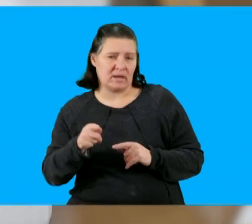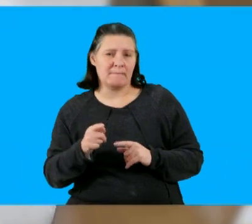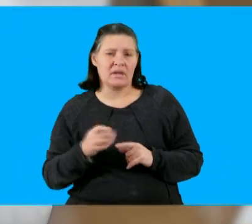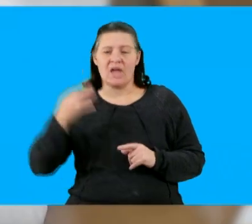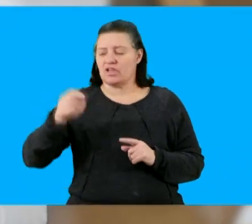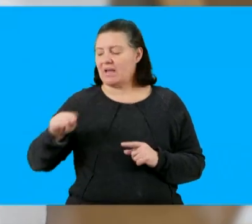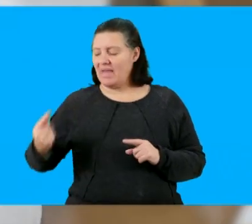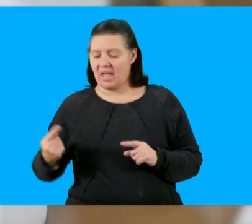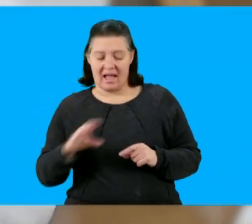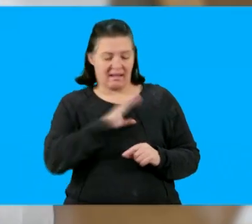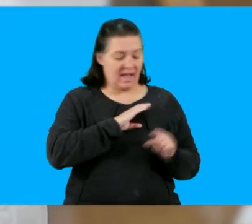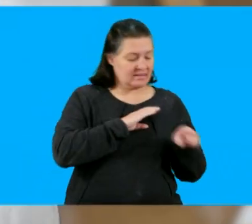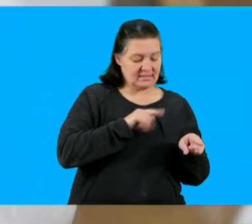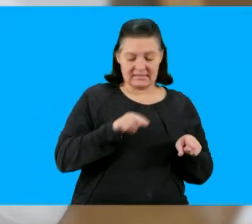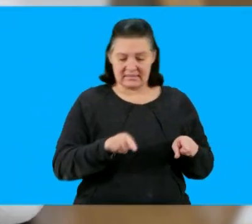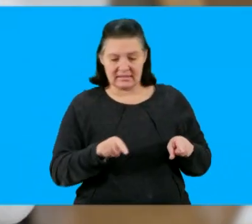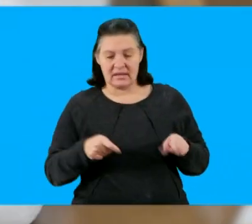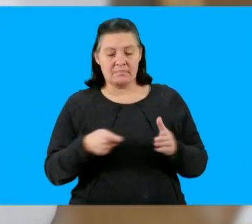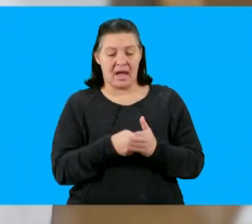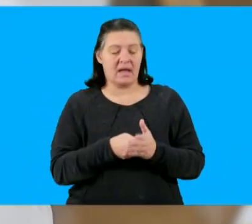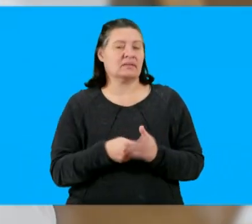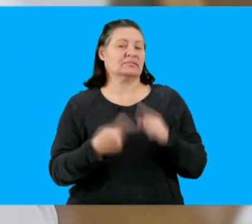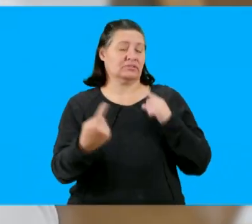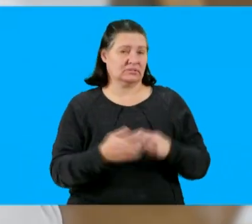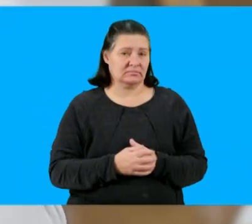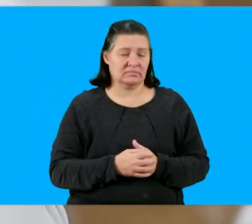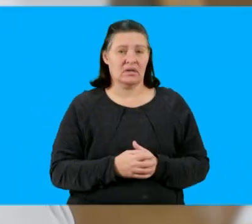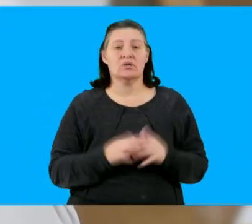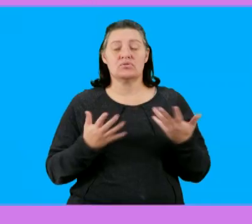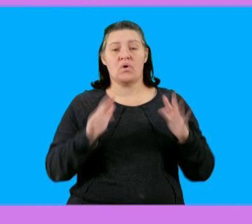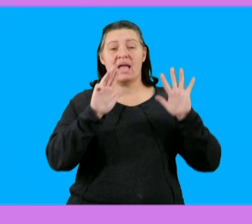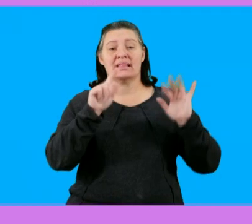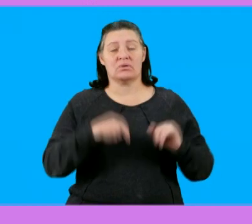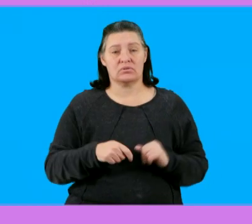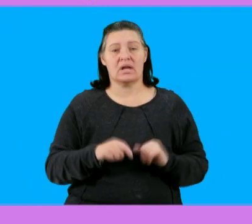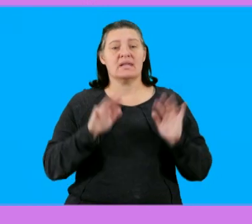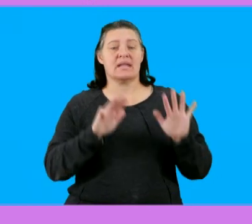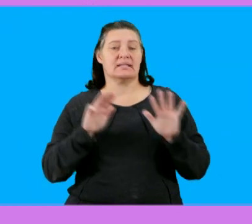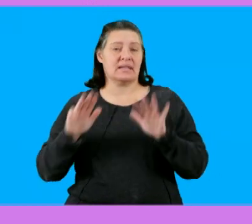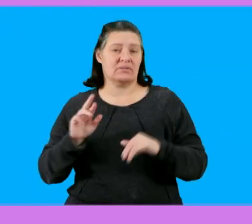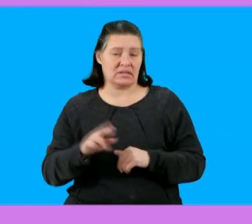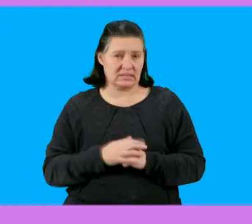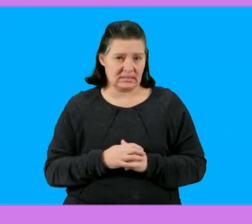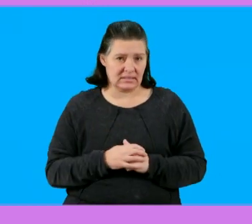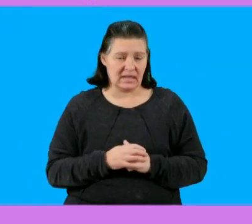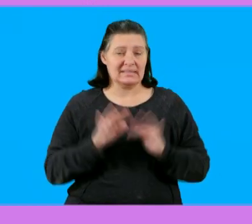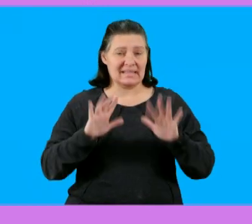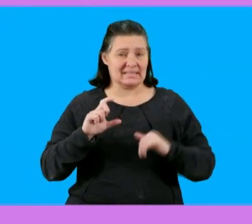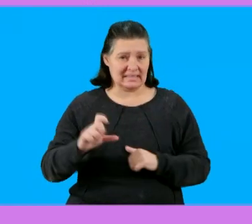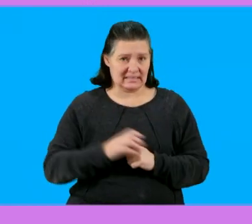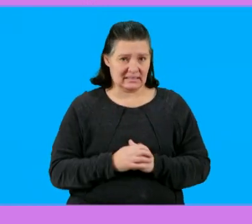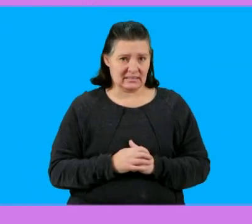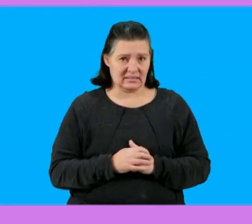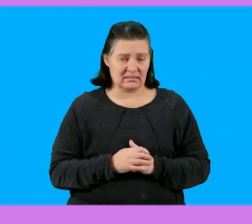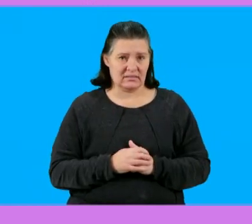party outside the client and whoever is buying it from the store, right? So 8,099 Rand and 10